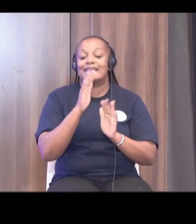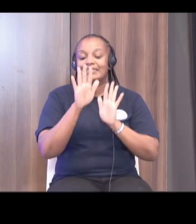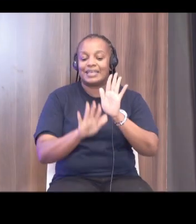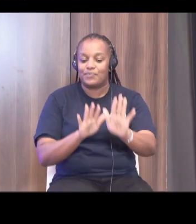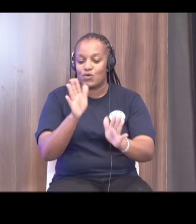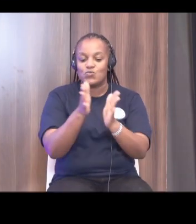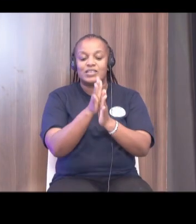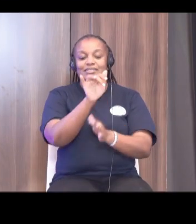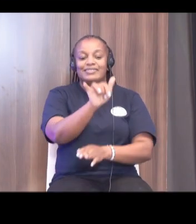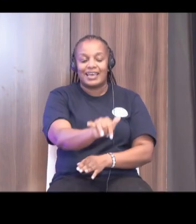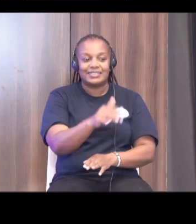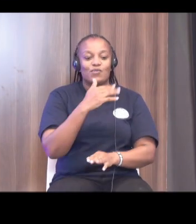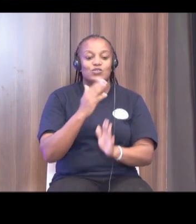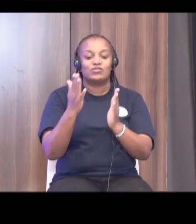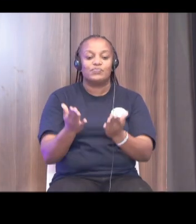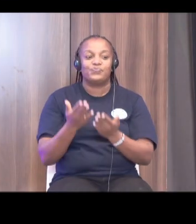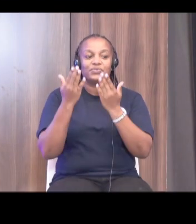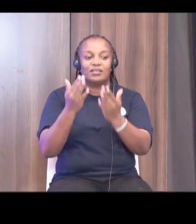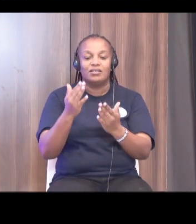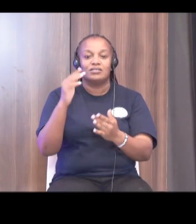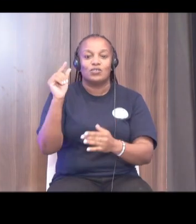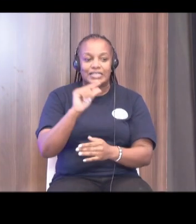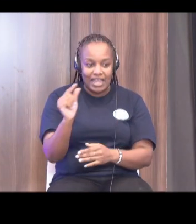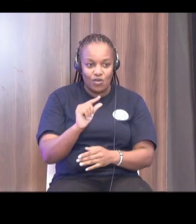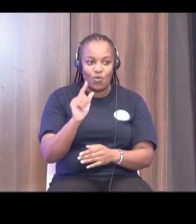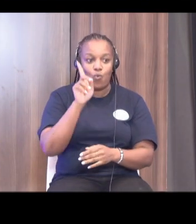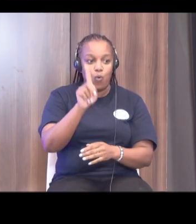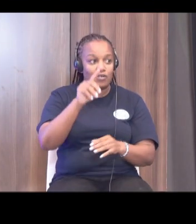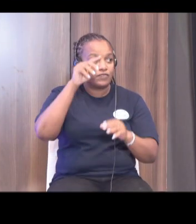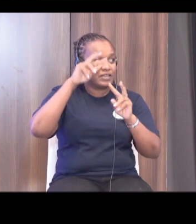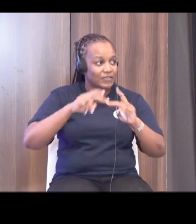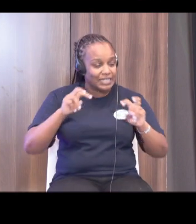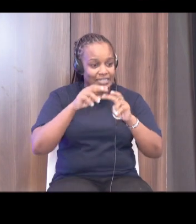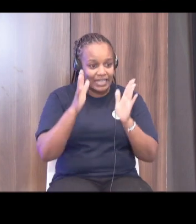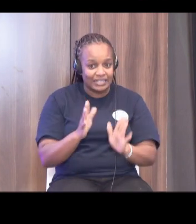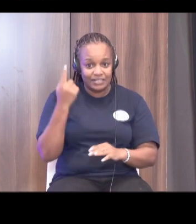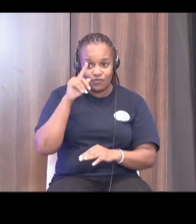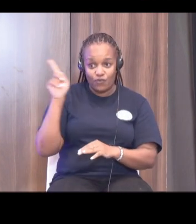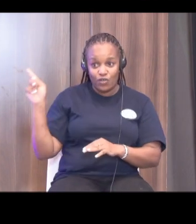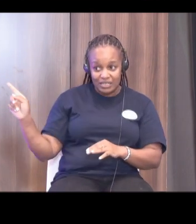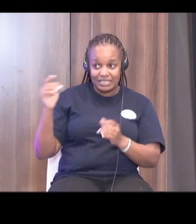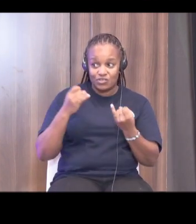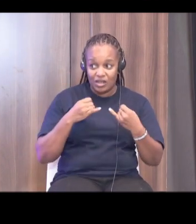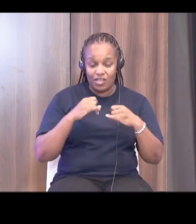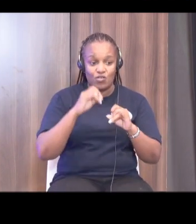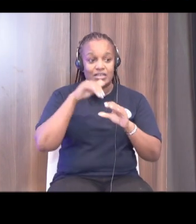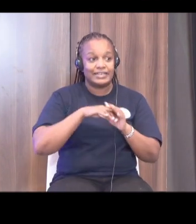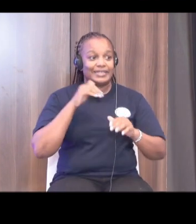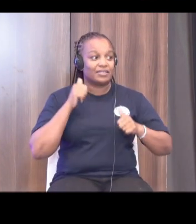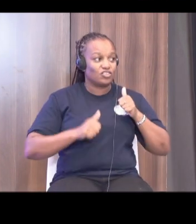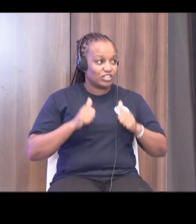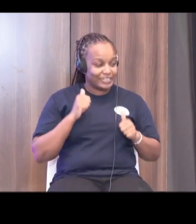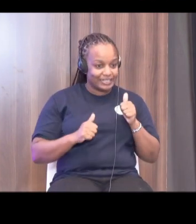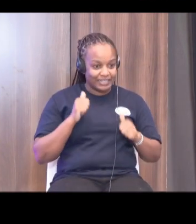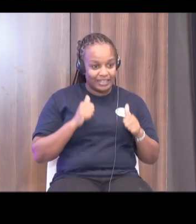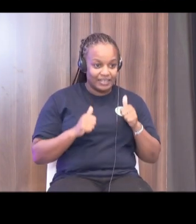that, I would like to pass it on to Gonzalo Perez-Mark, one of our investigators for this trial in Argentina, and Pascal Rivas,